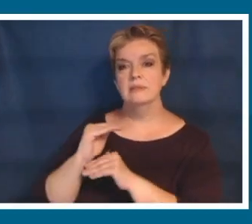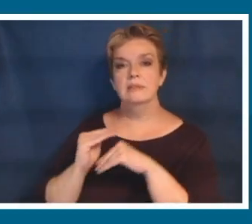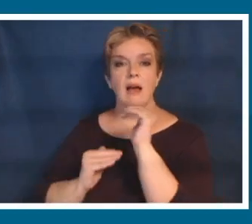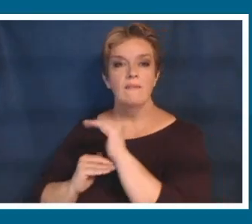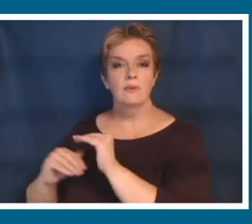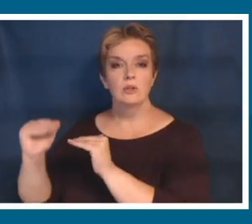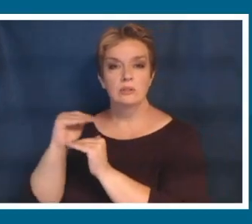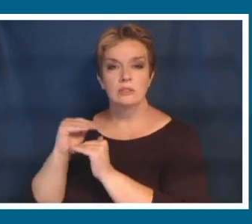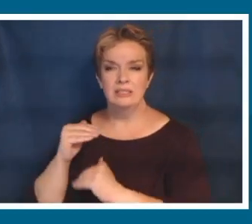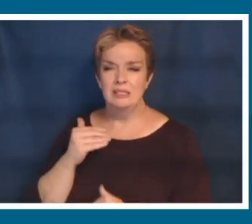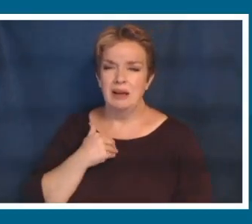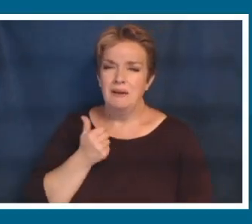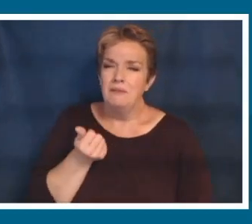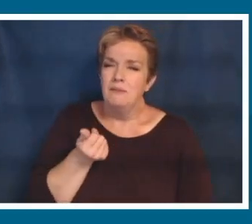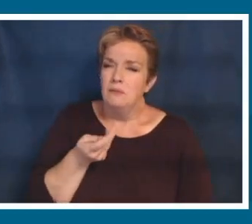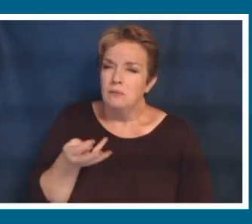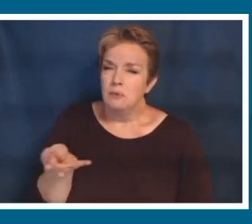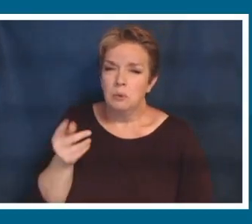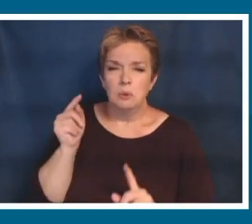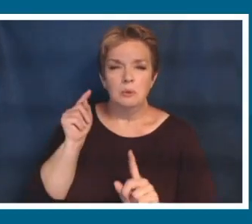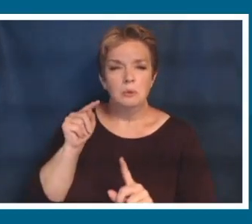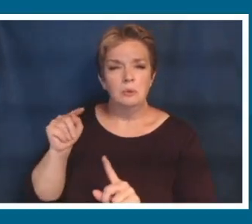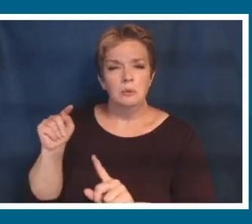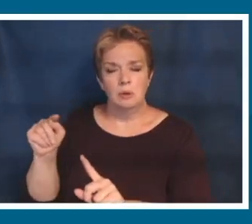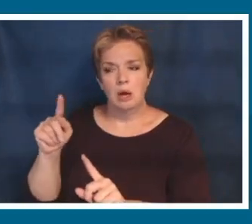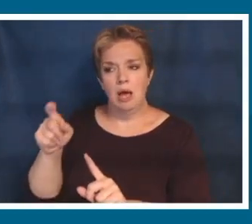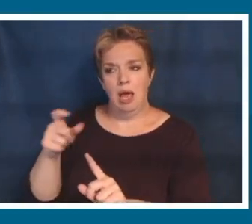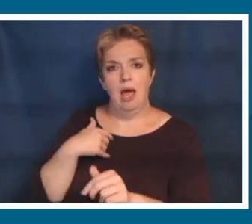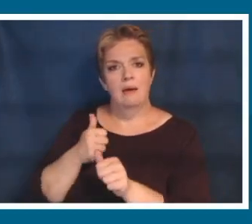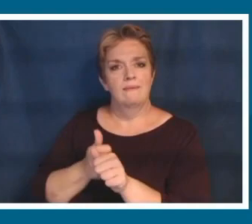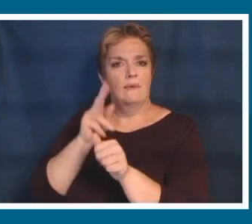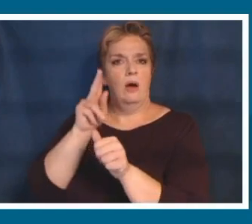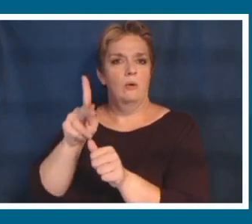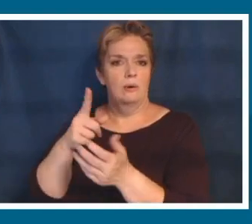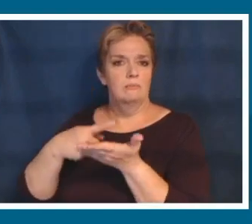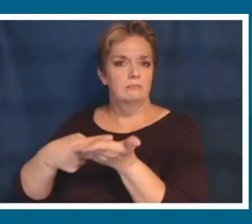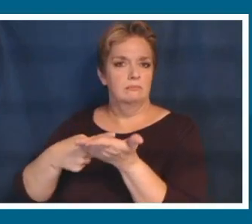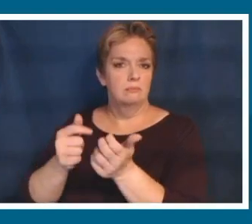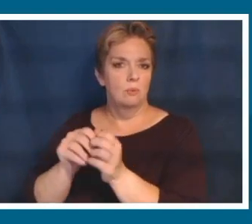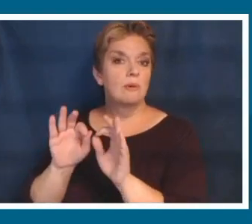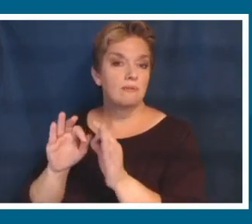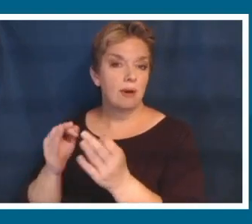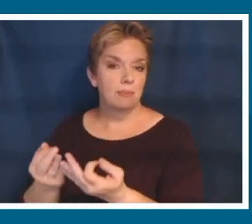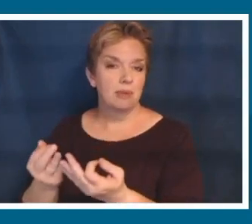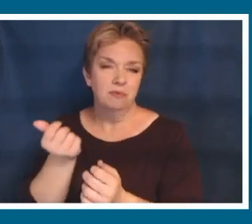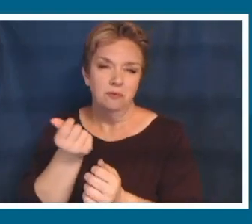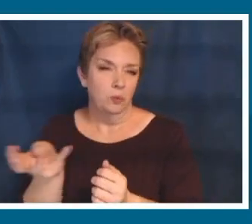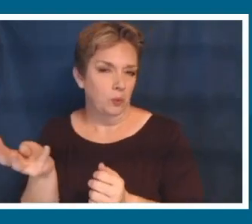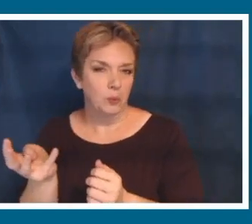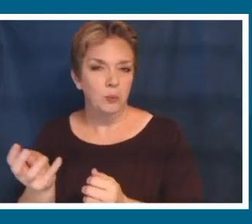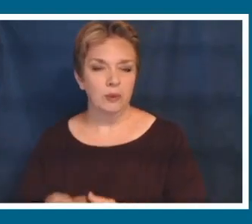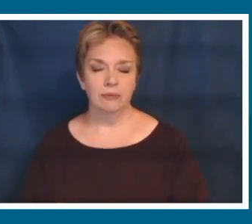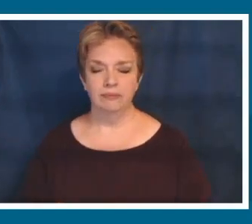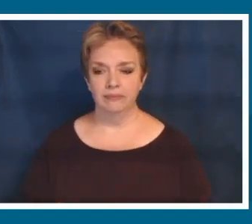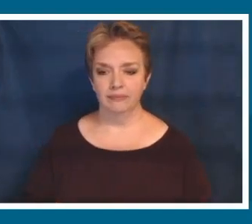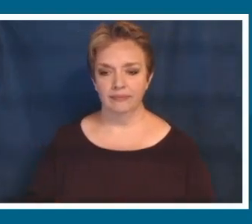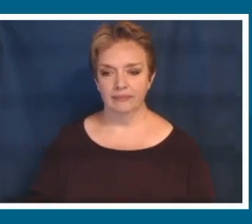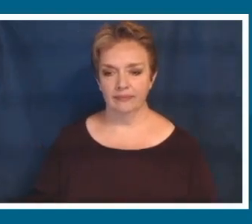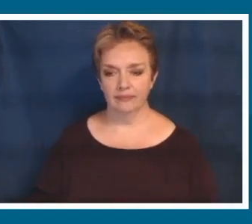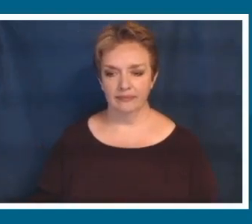a few instances where she had to have additional conversations with families. And I would say that when